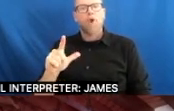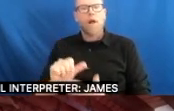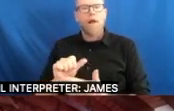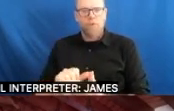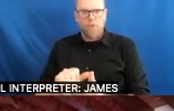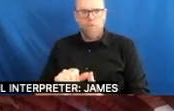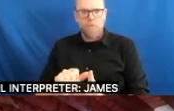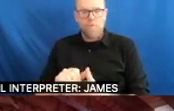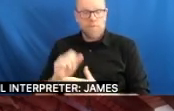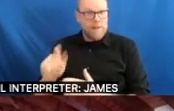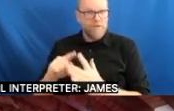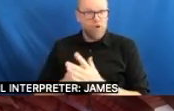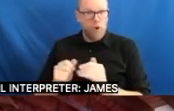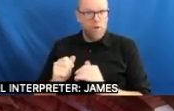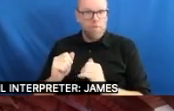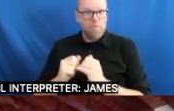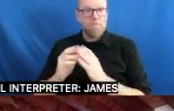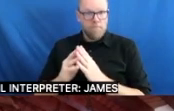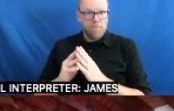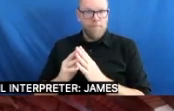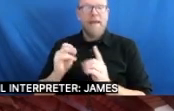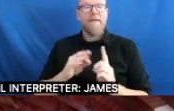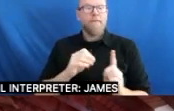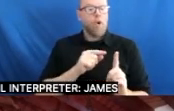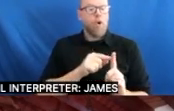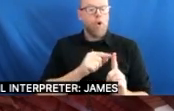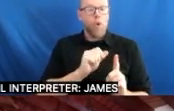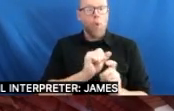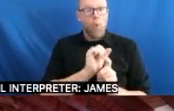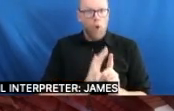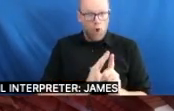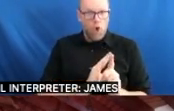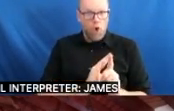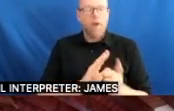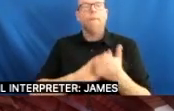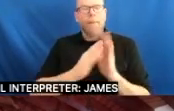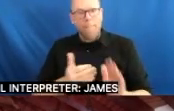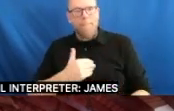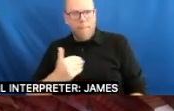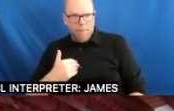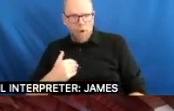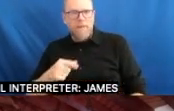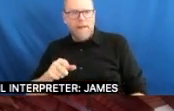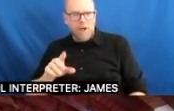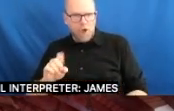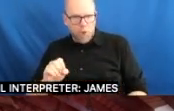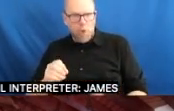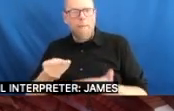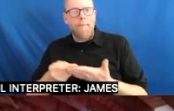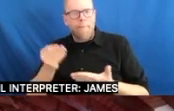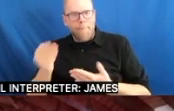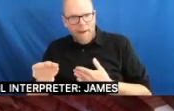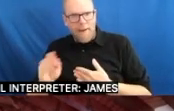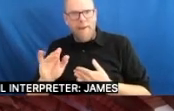started when a worker becomes a member and they buy in. So usually there's some buy-in to become a